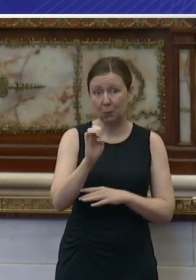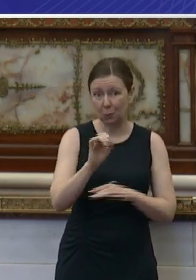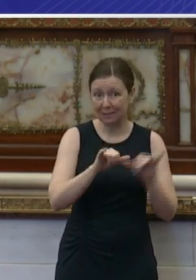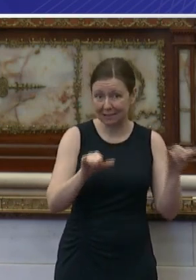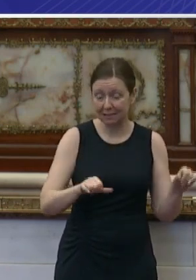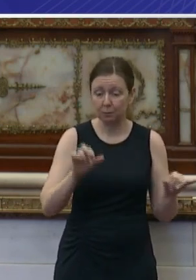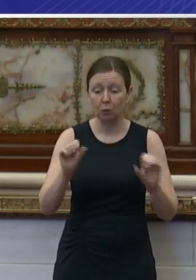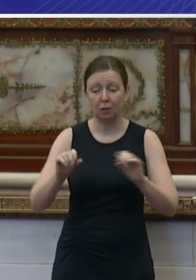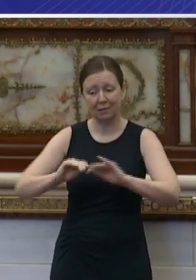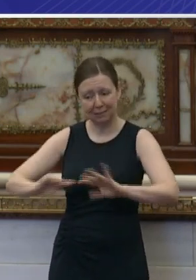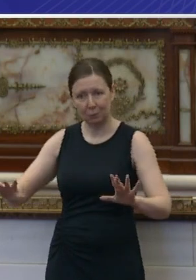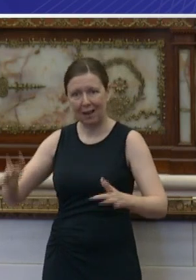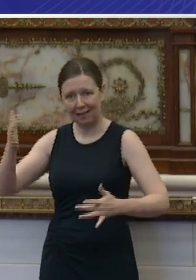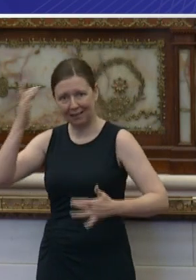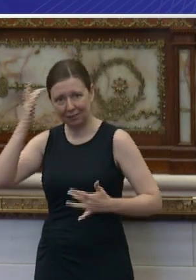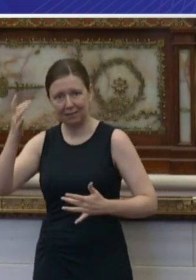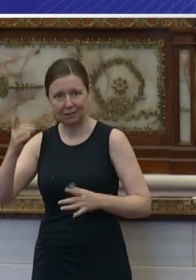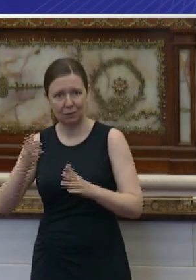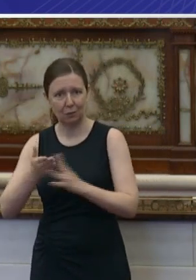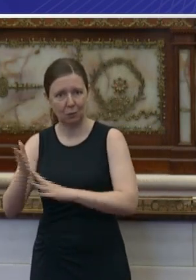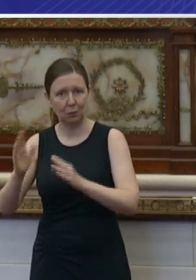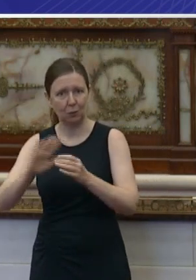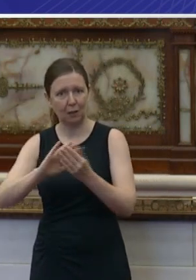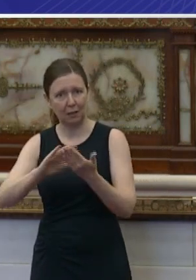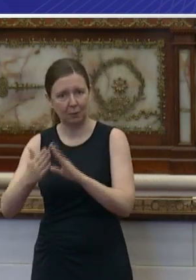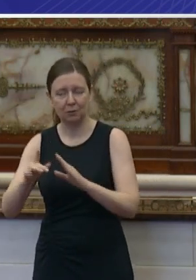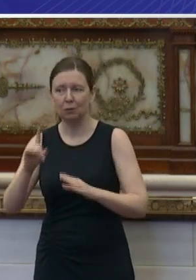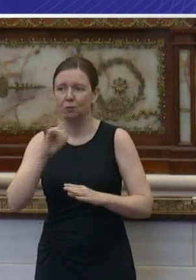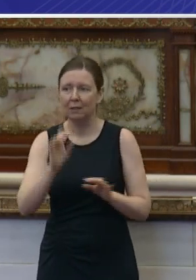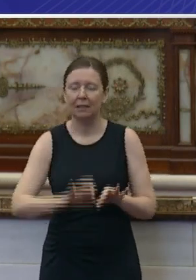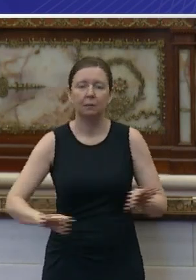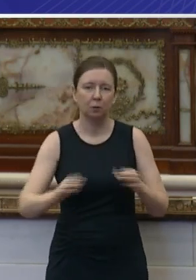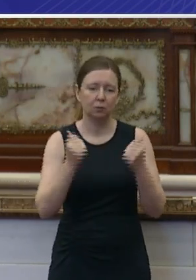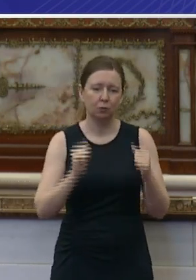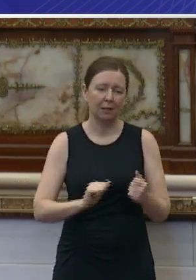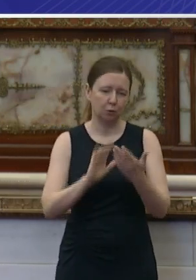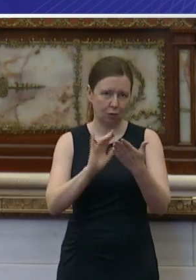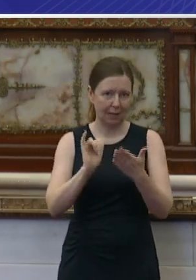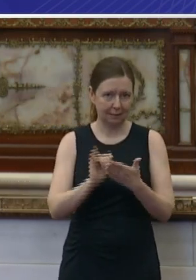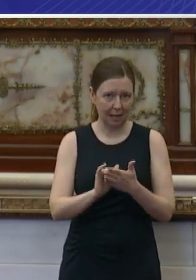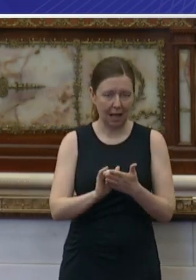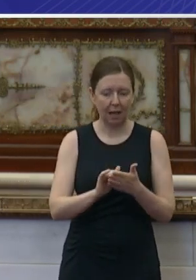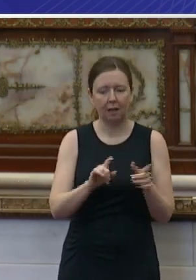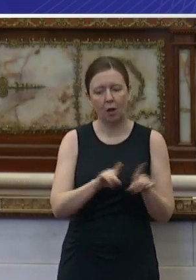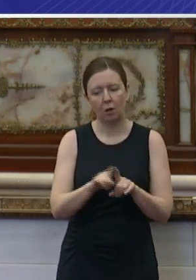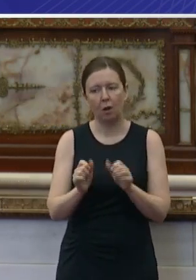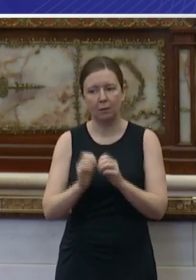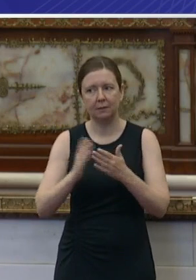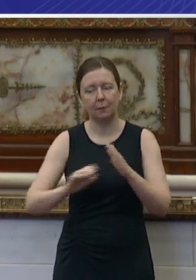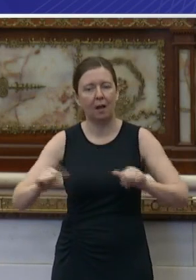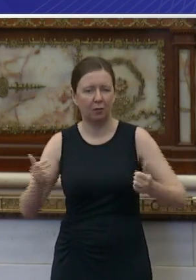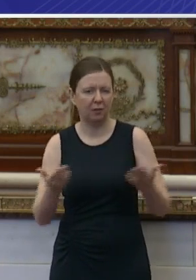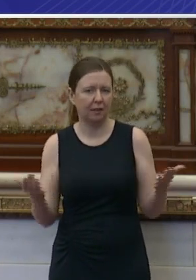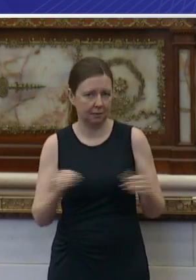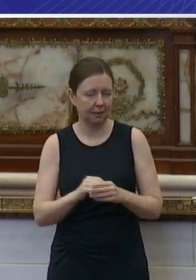through a facility. So really something that it's important to try to address as well, along with some of the other gaps in the federal